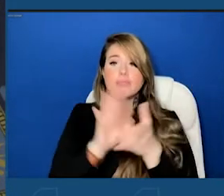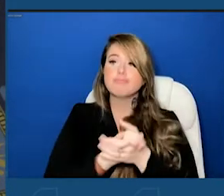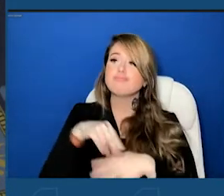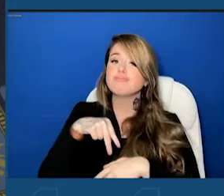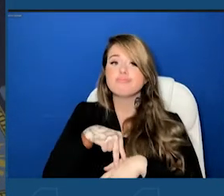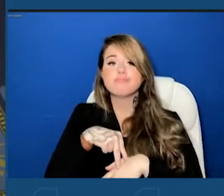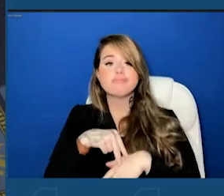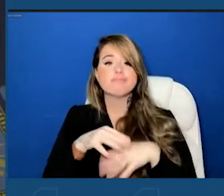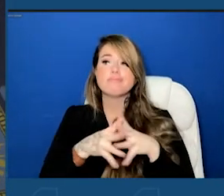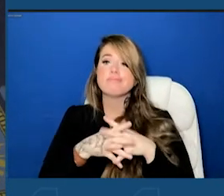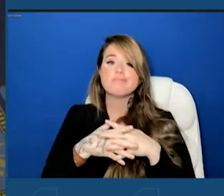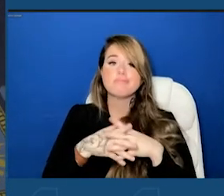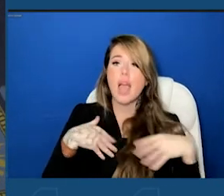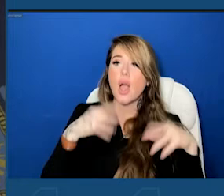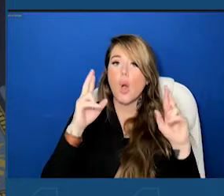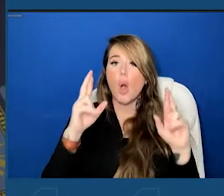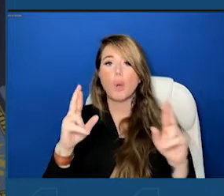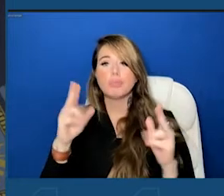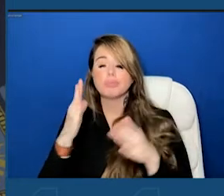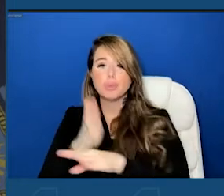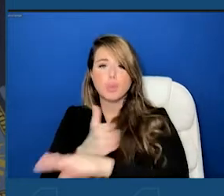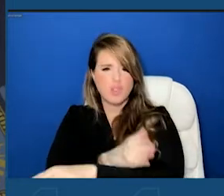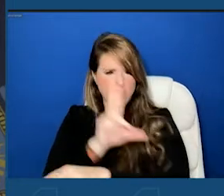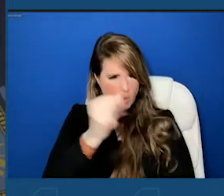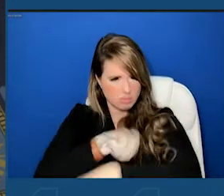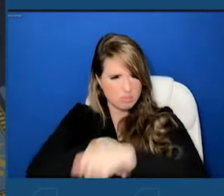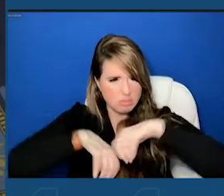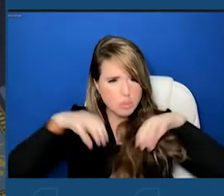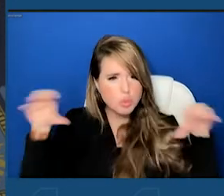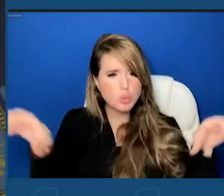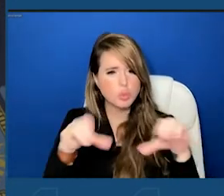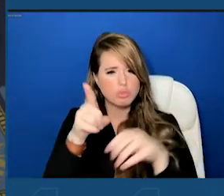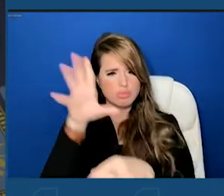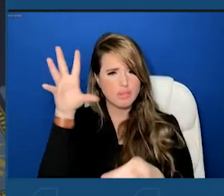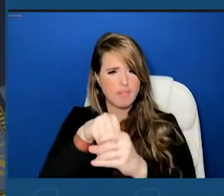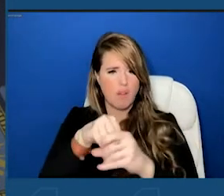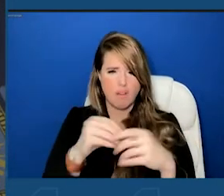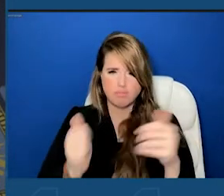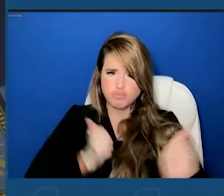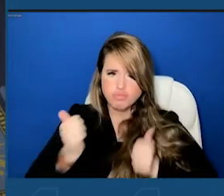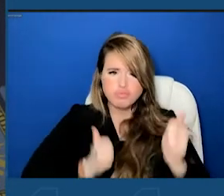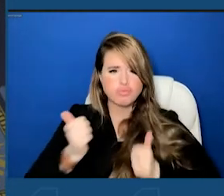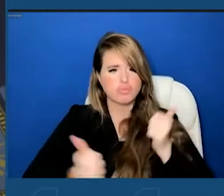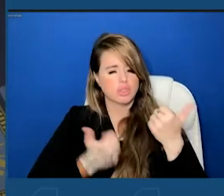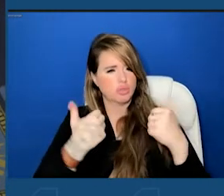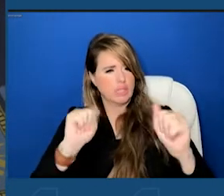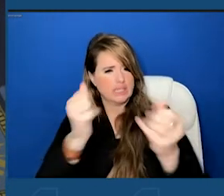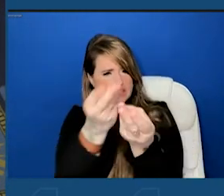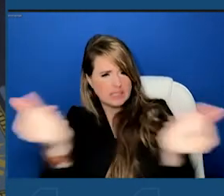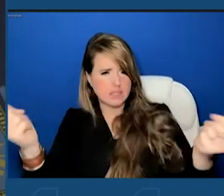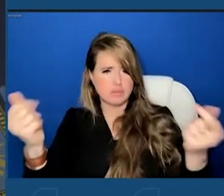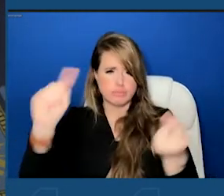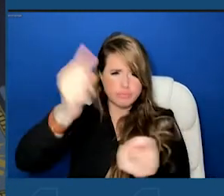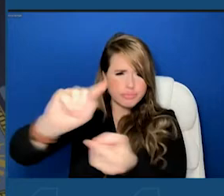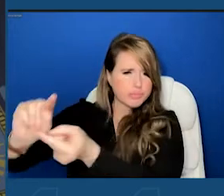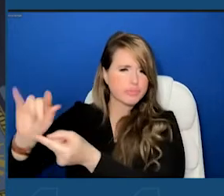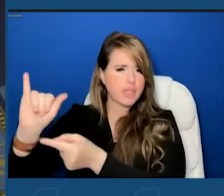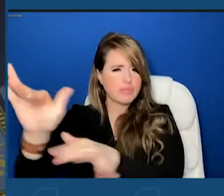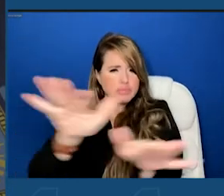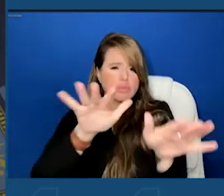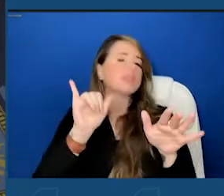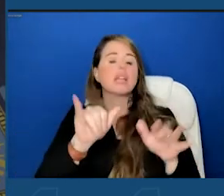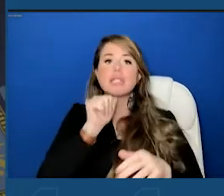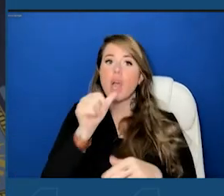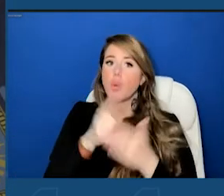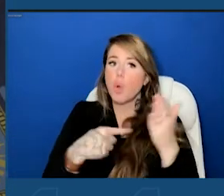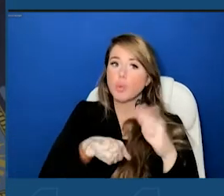it'd be nice if it went down. You do something about it. You enter the arena. You enter the fight. And it's not what we do.